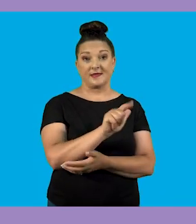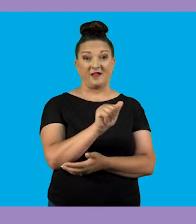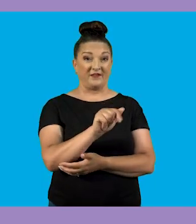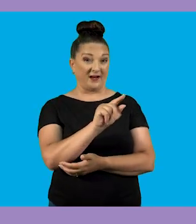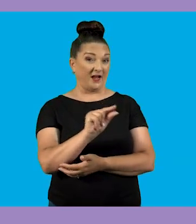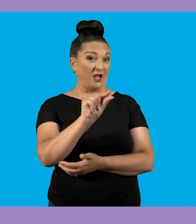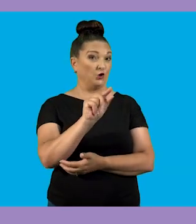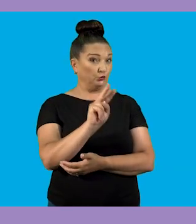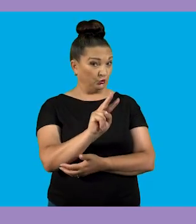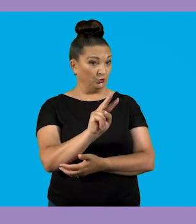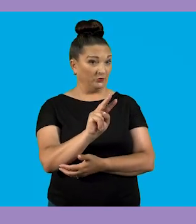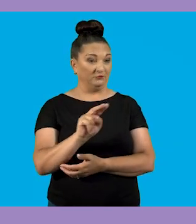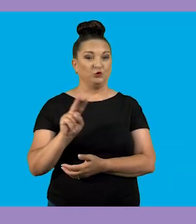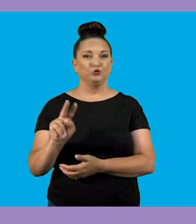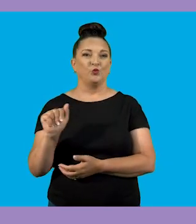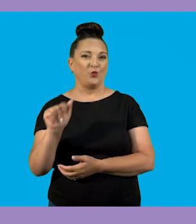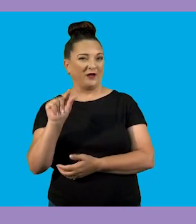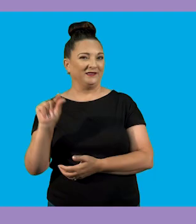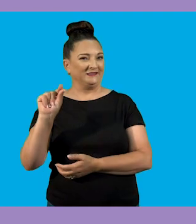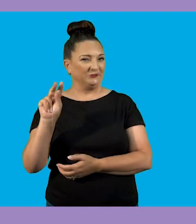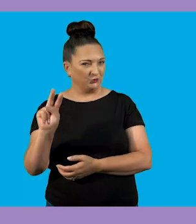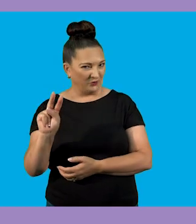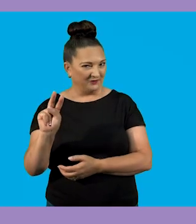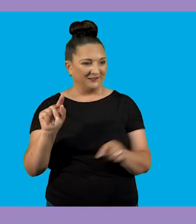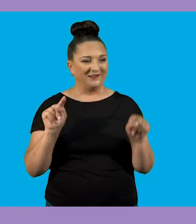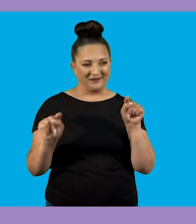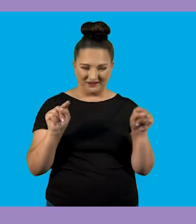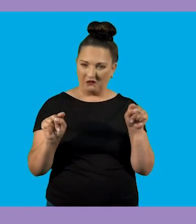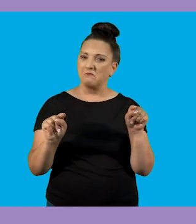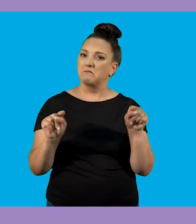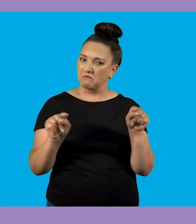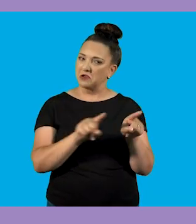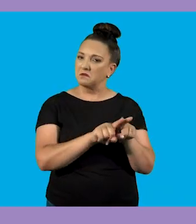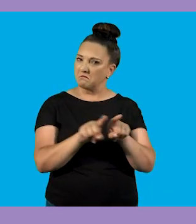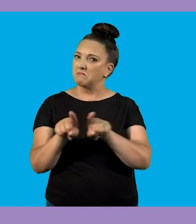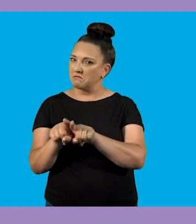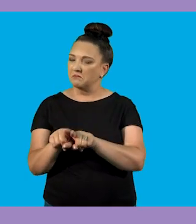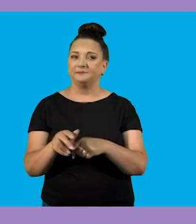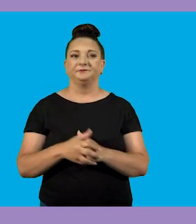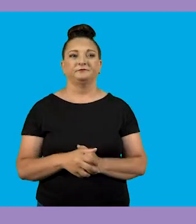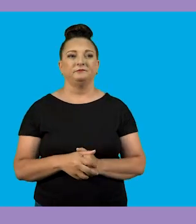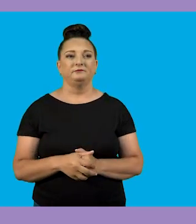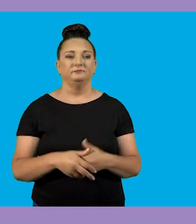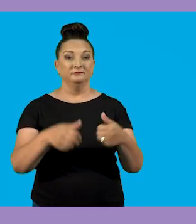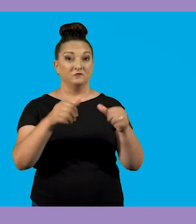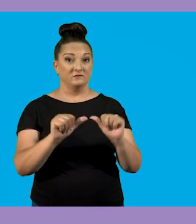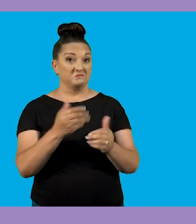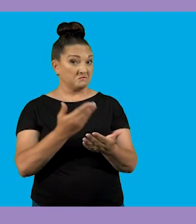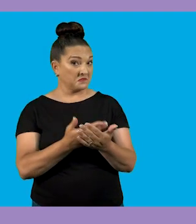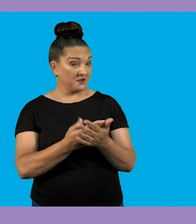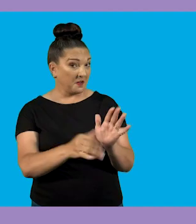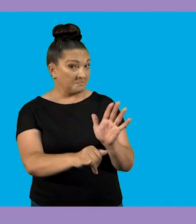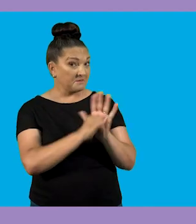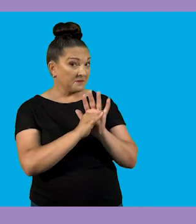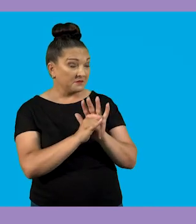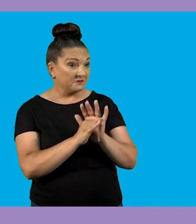We also have 7a squared and 2a squared as like terms. Let's look at the next one. Can